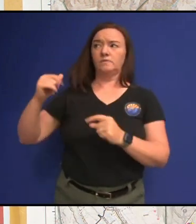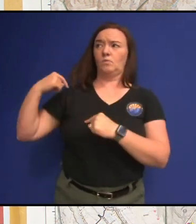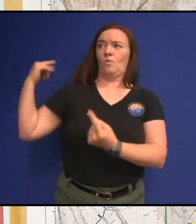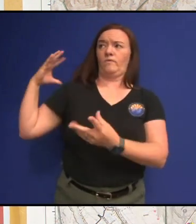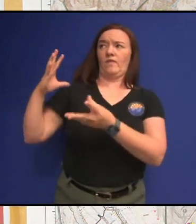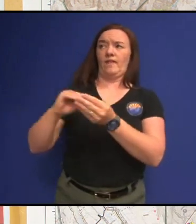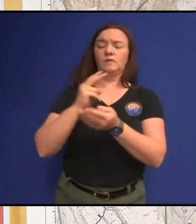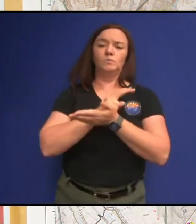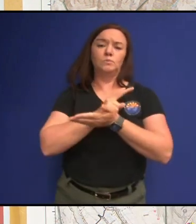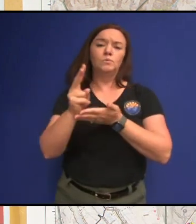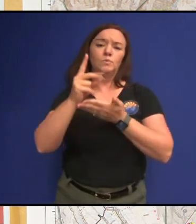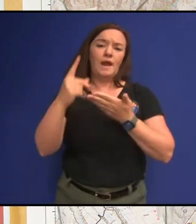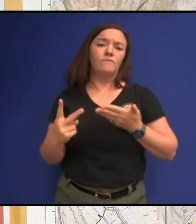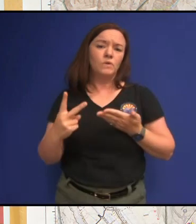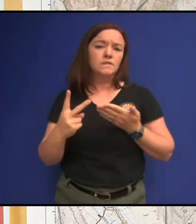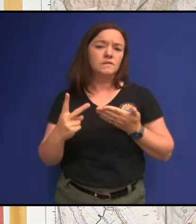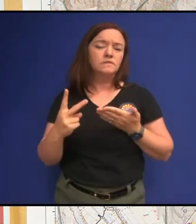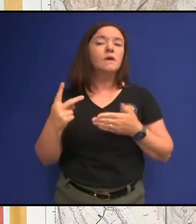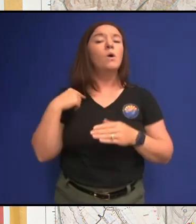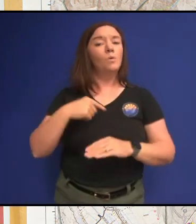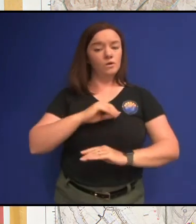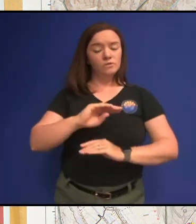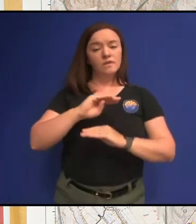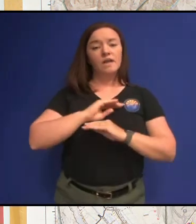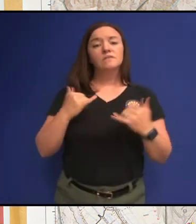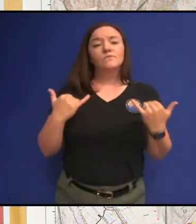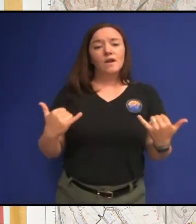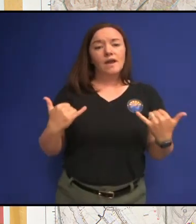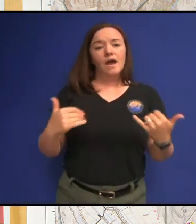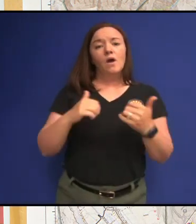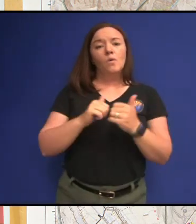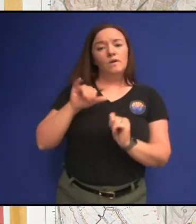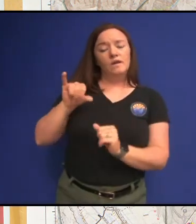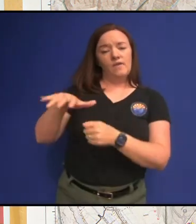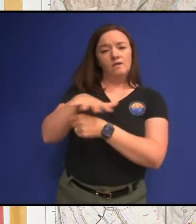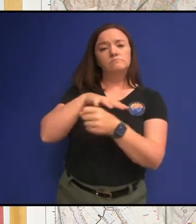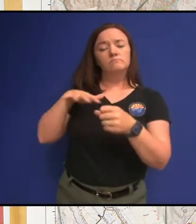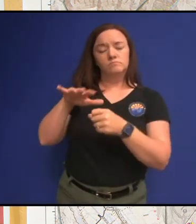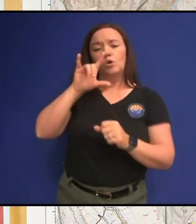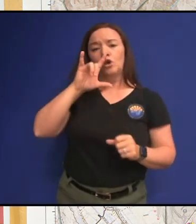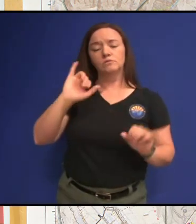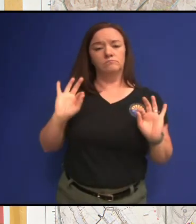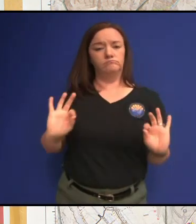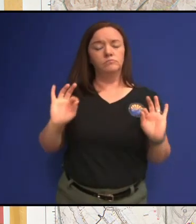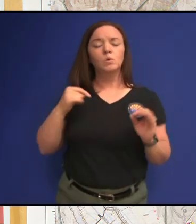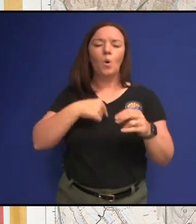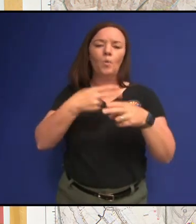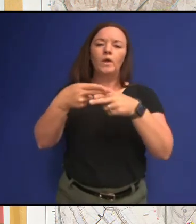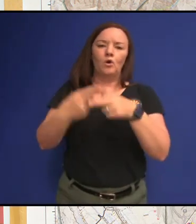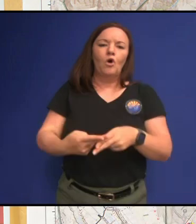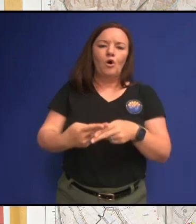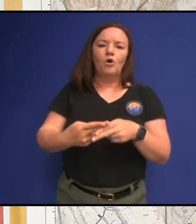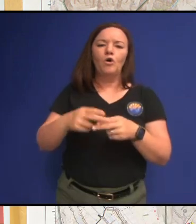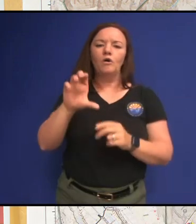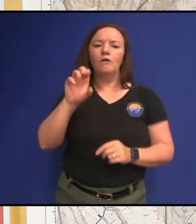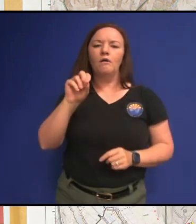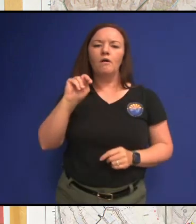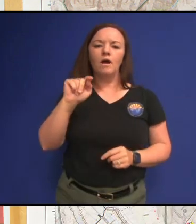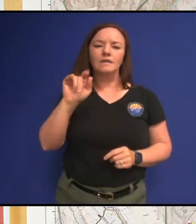occurred. We're satisfied right now with the way this looks that we were able to call this contained. So that means that we